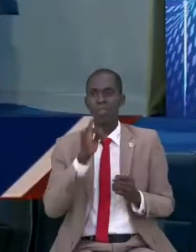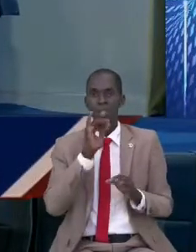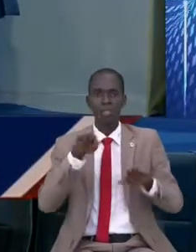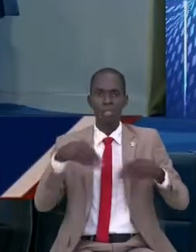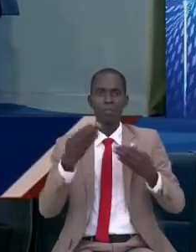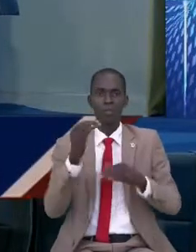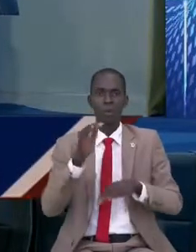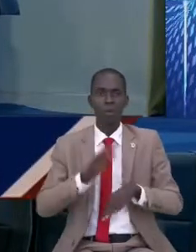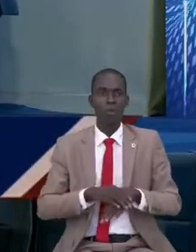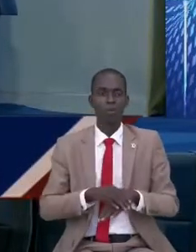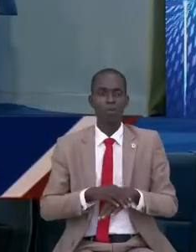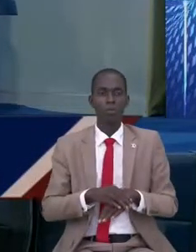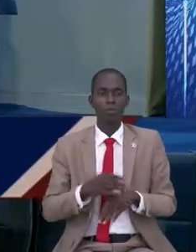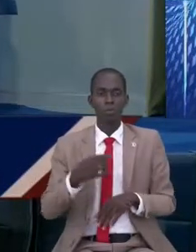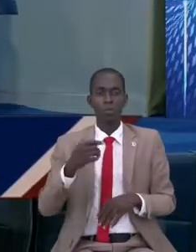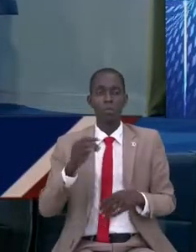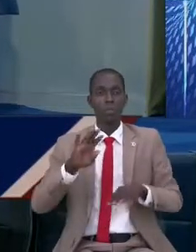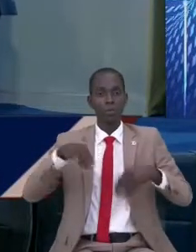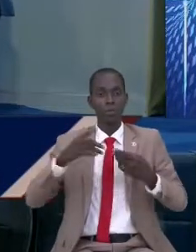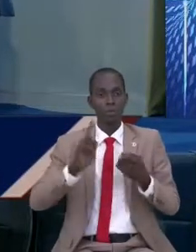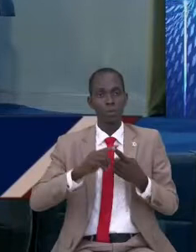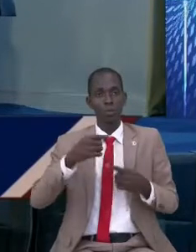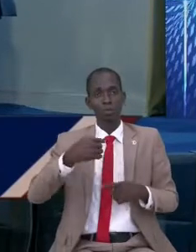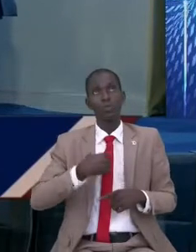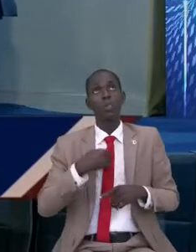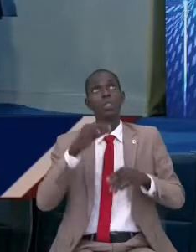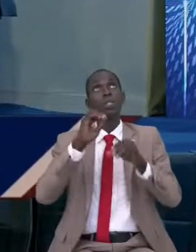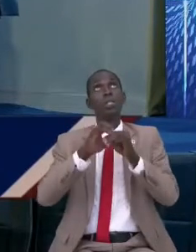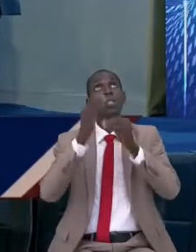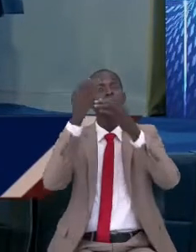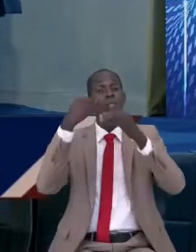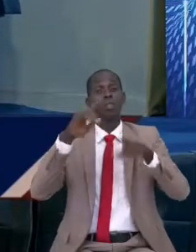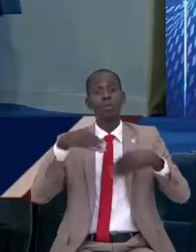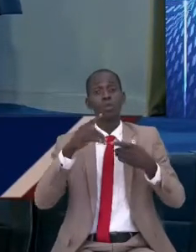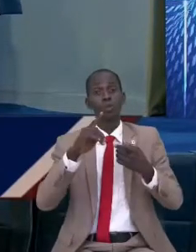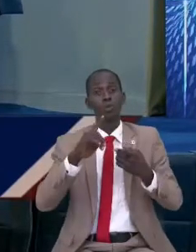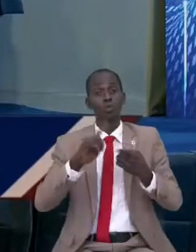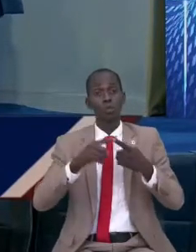given unto me in heaven and in earth.